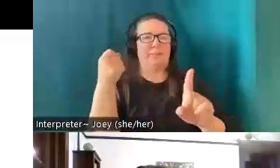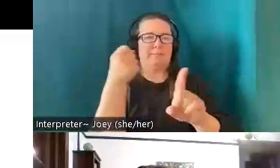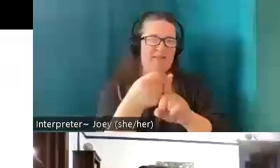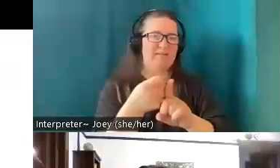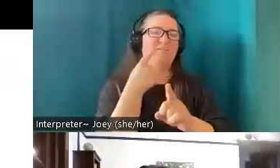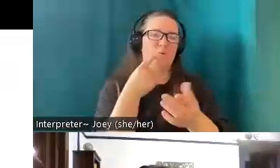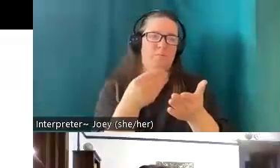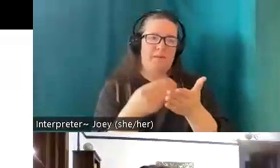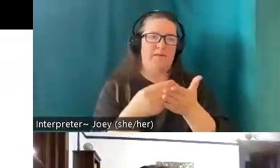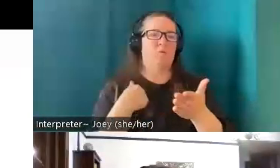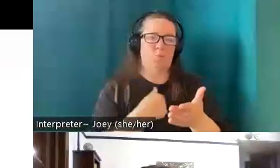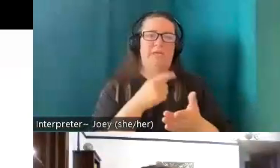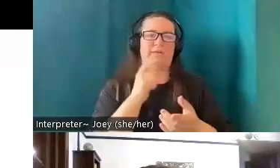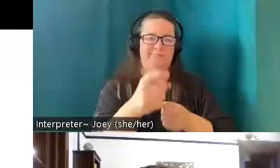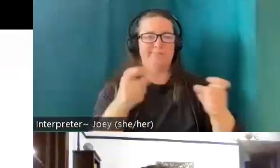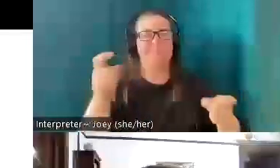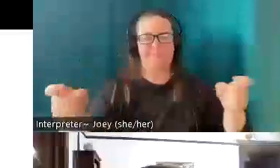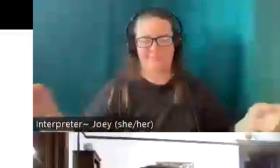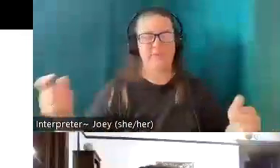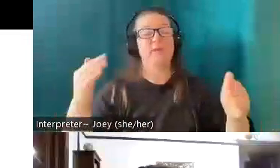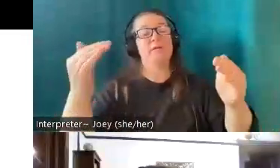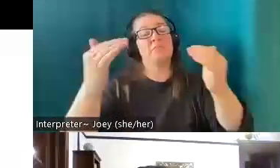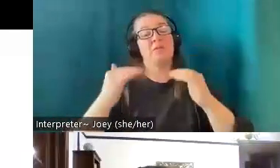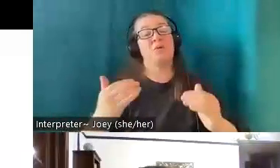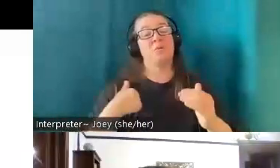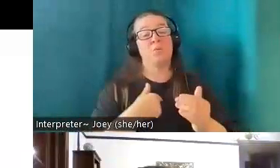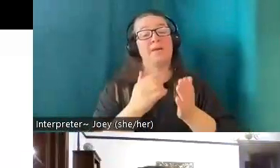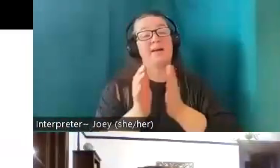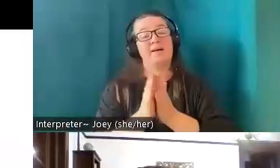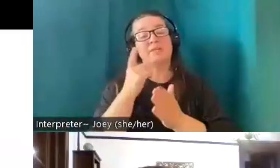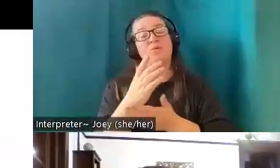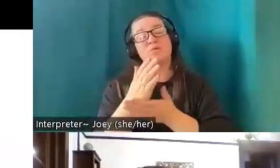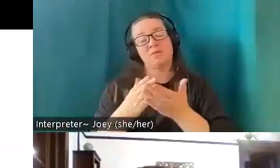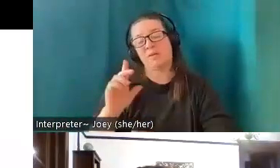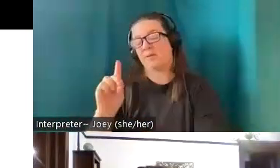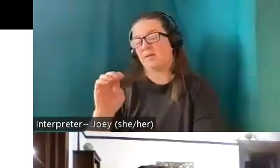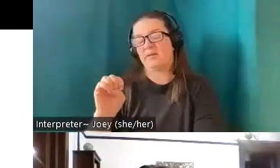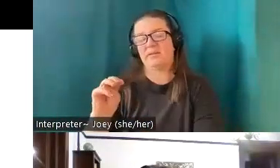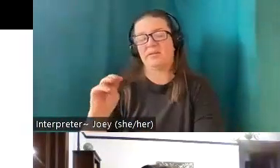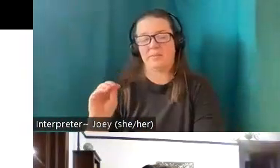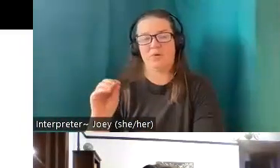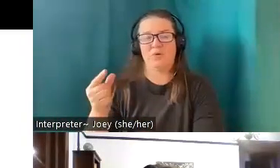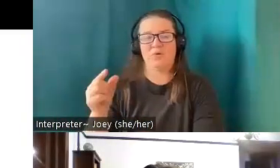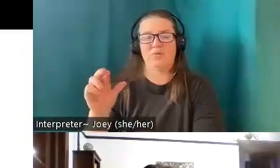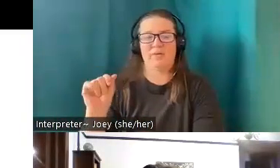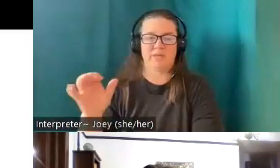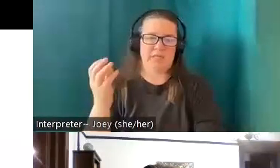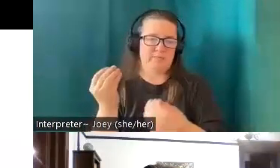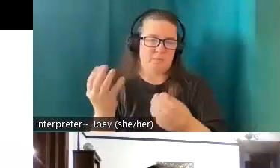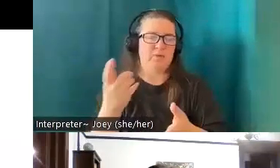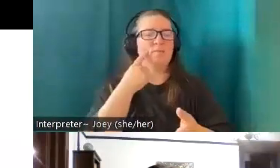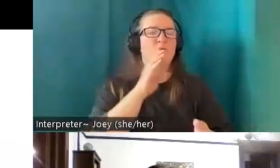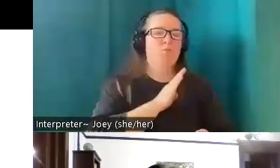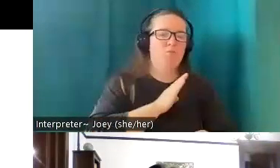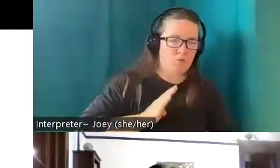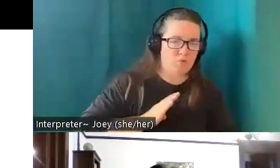Below that, we ask for some demographic information. So this is for board and staff. There is some detailed